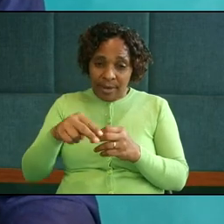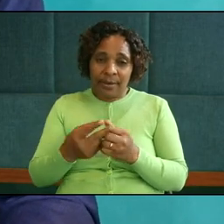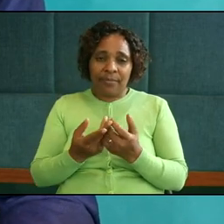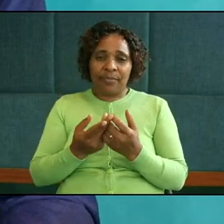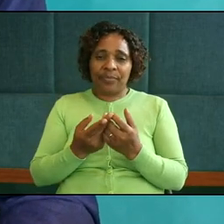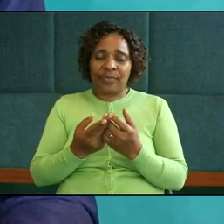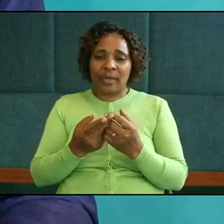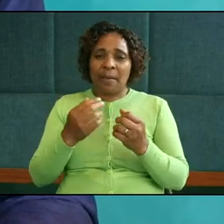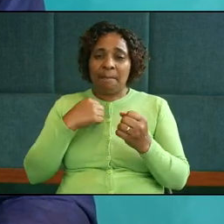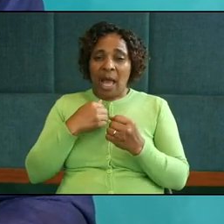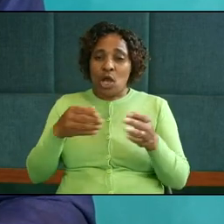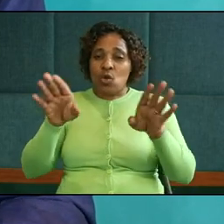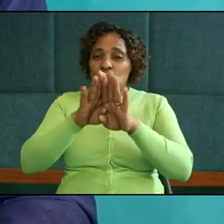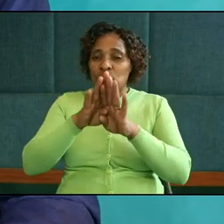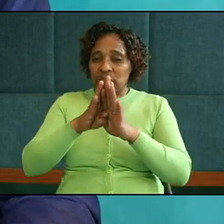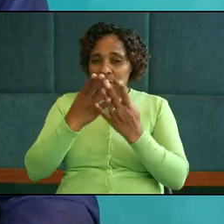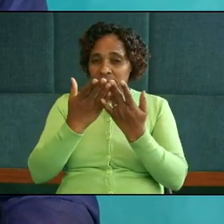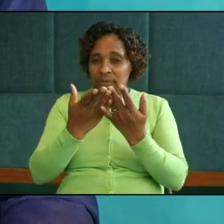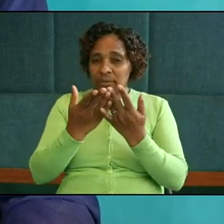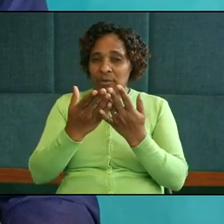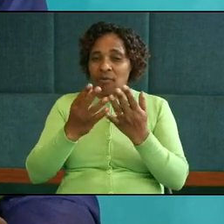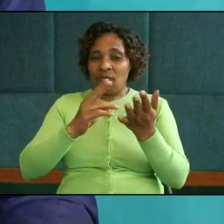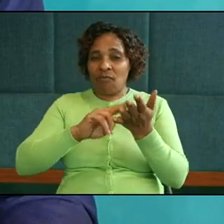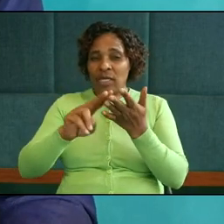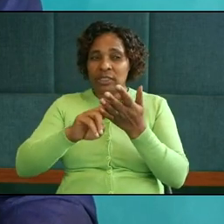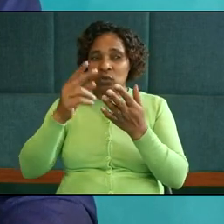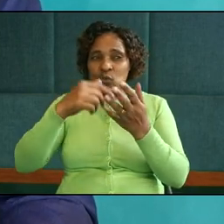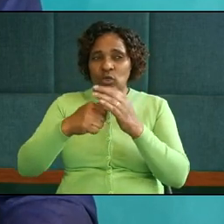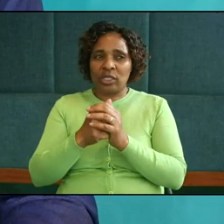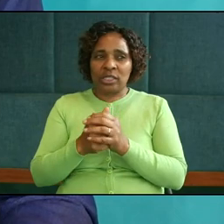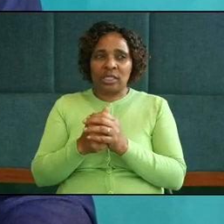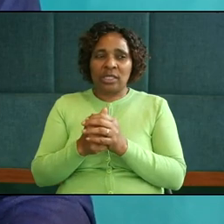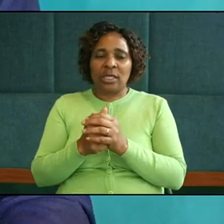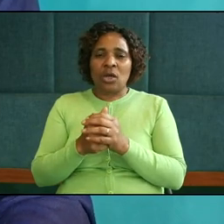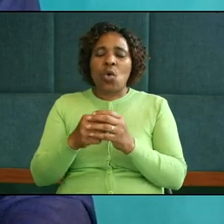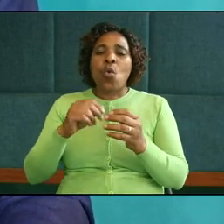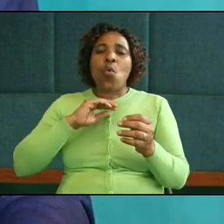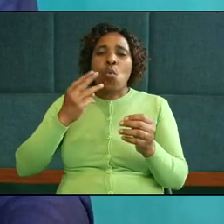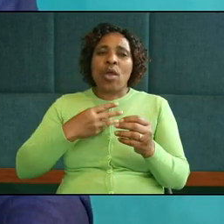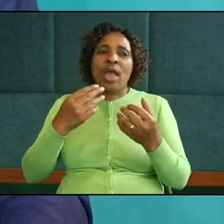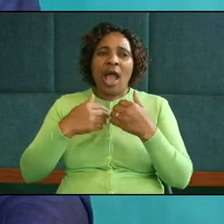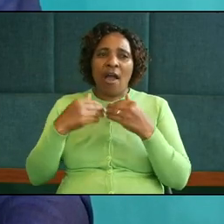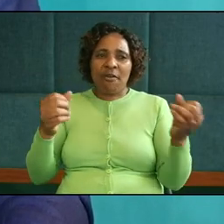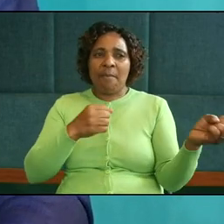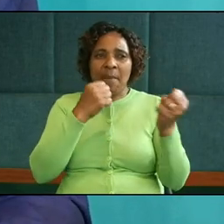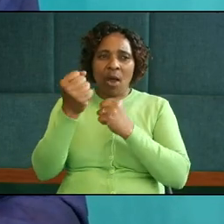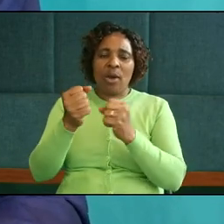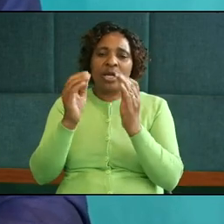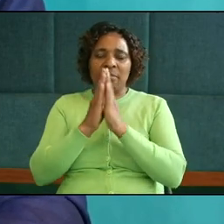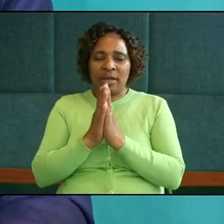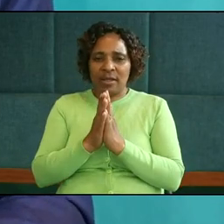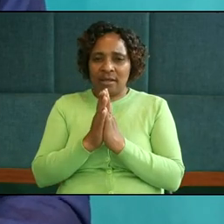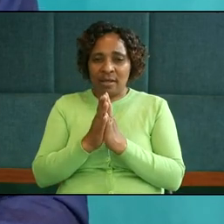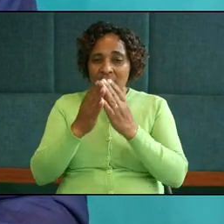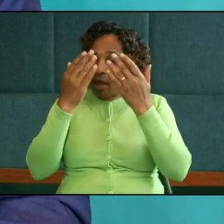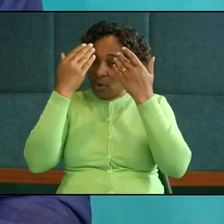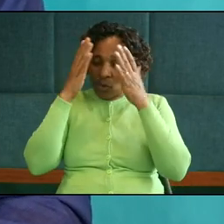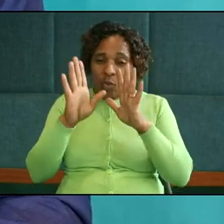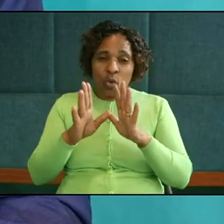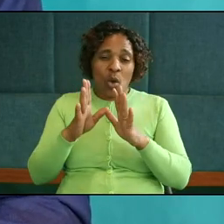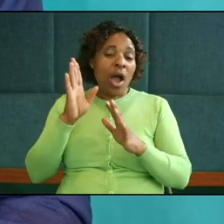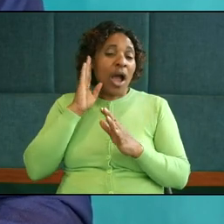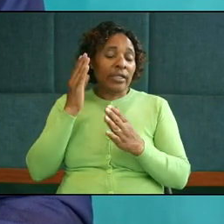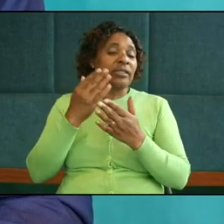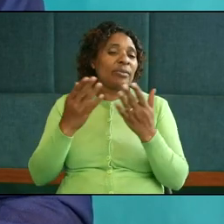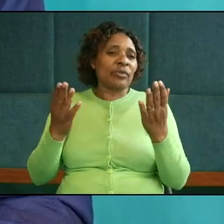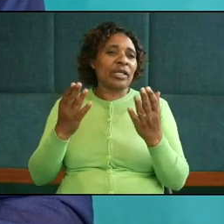My parting shot is, ladies and gentlemen, we have power in prayer. You know, I don't know if you've ever heard of something